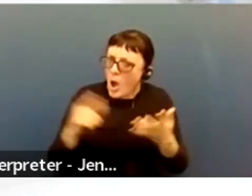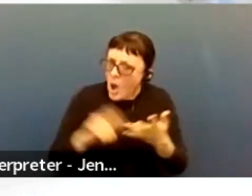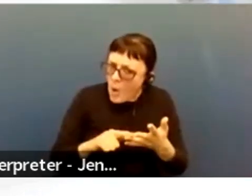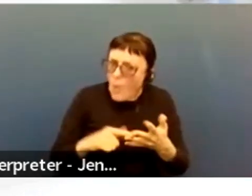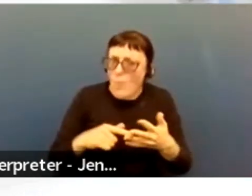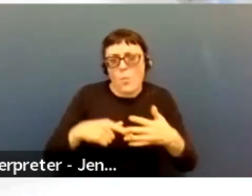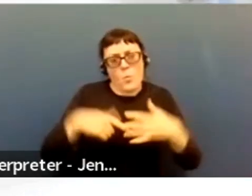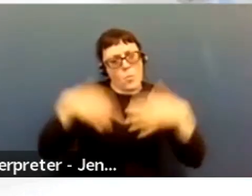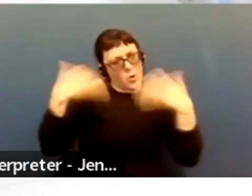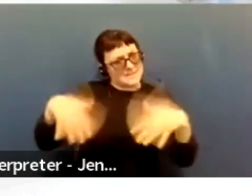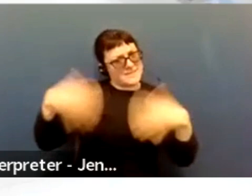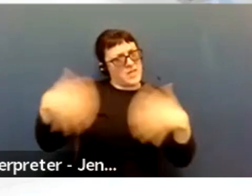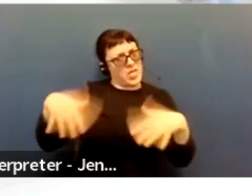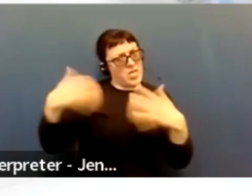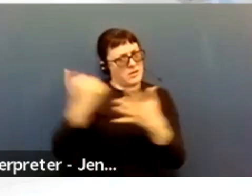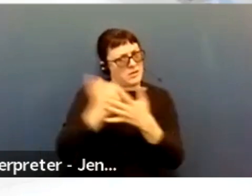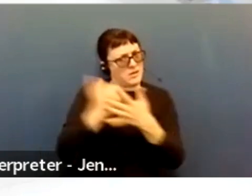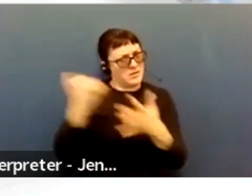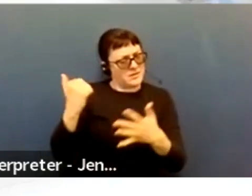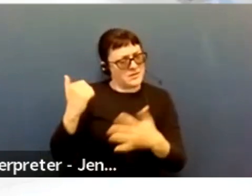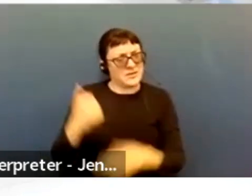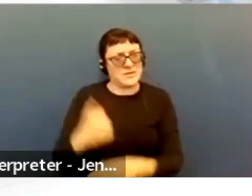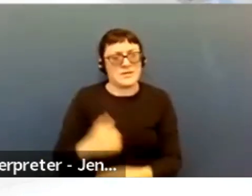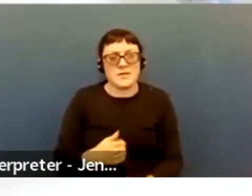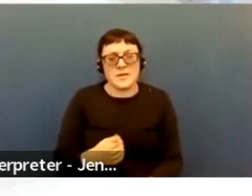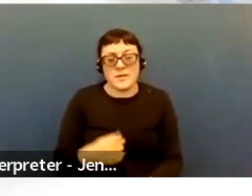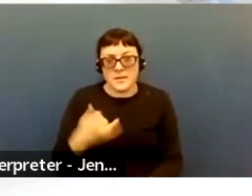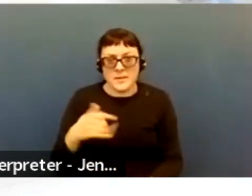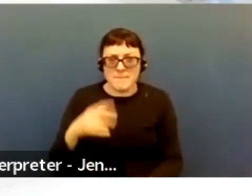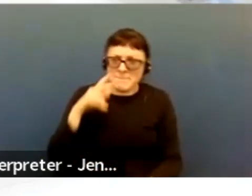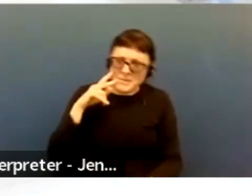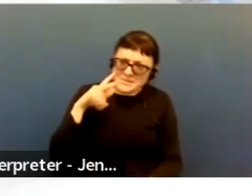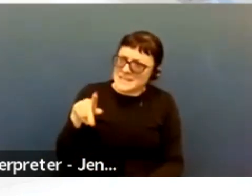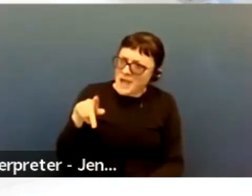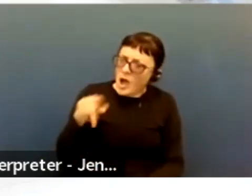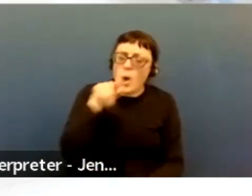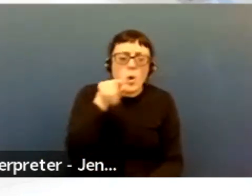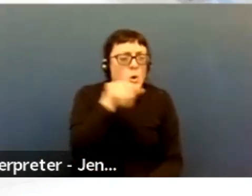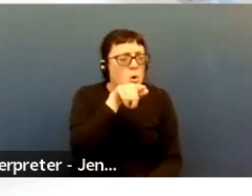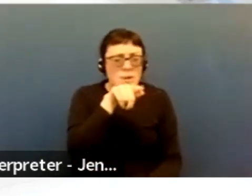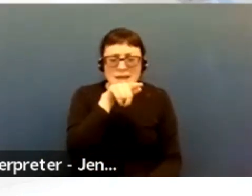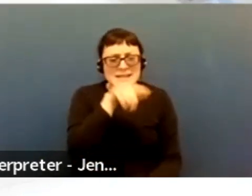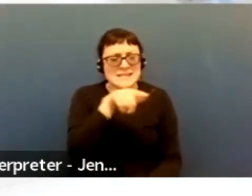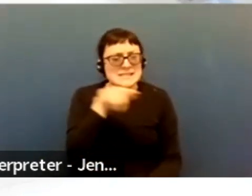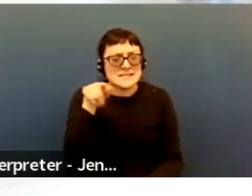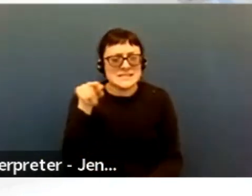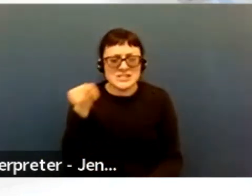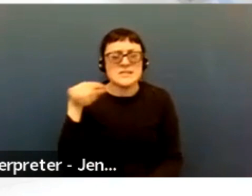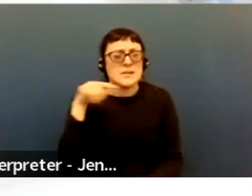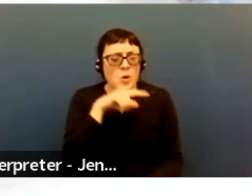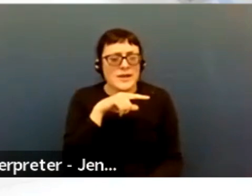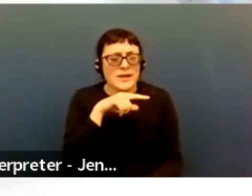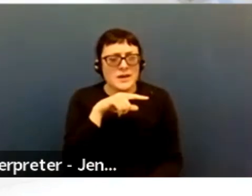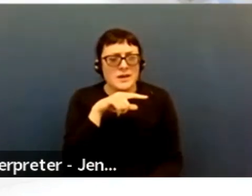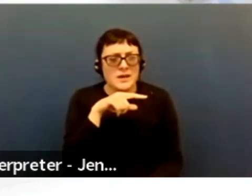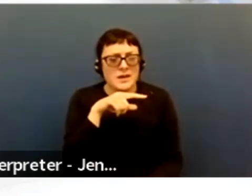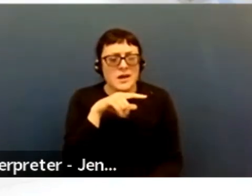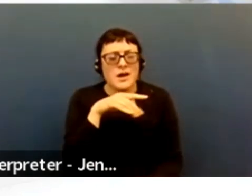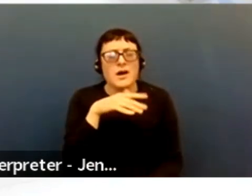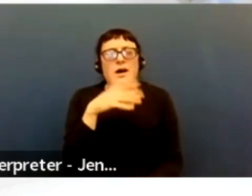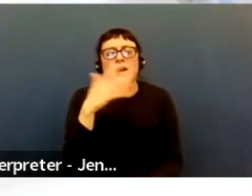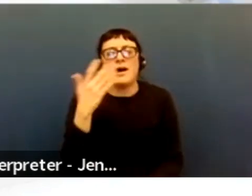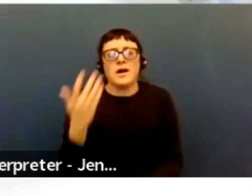almost wonderful, isn't it? But she's almost wonderful when she sees that, oh, okay, so he was a boy,